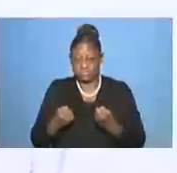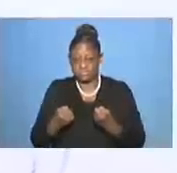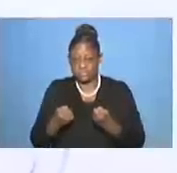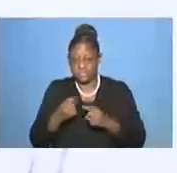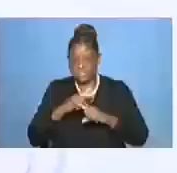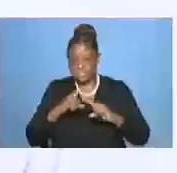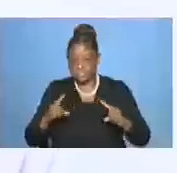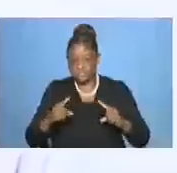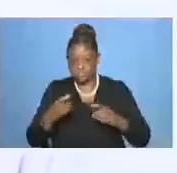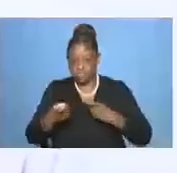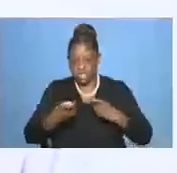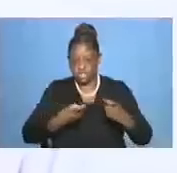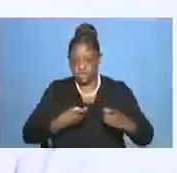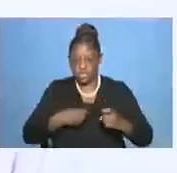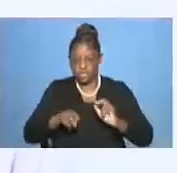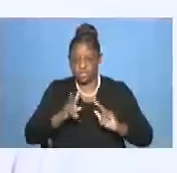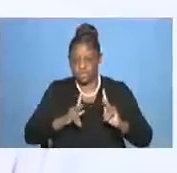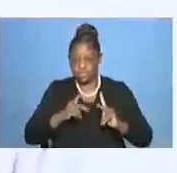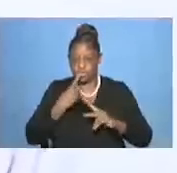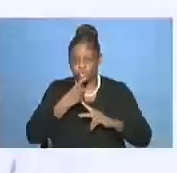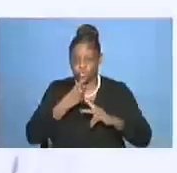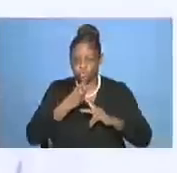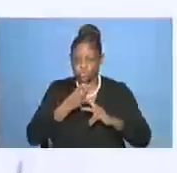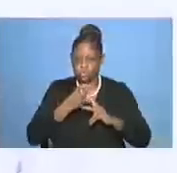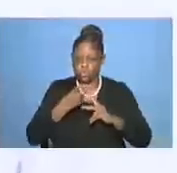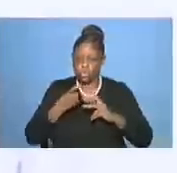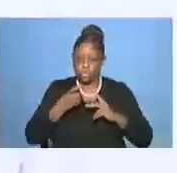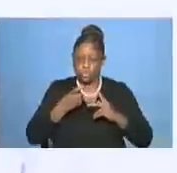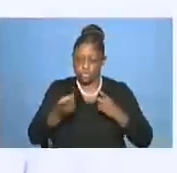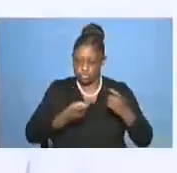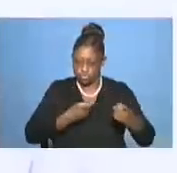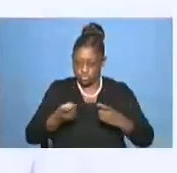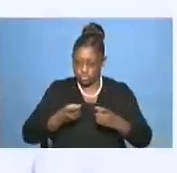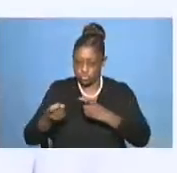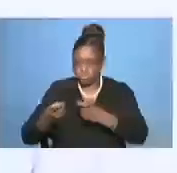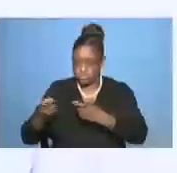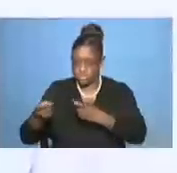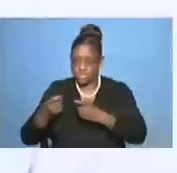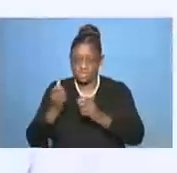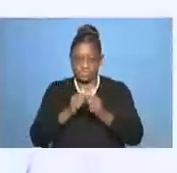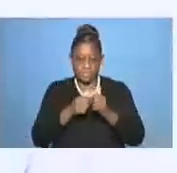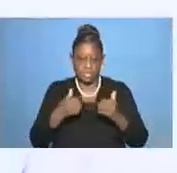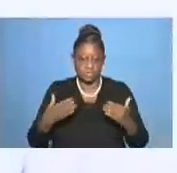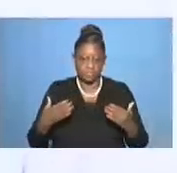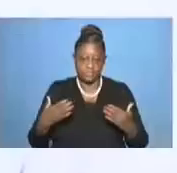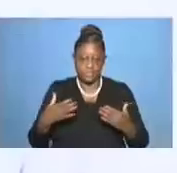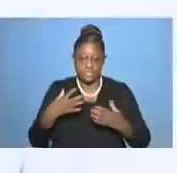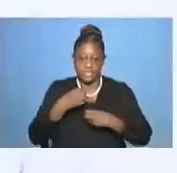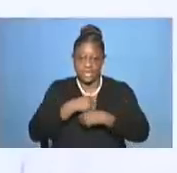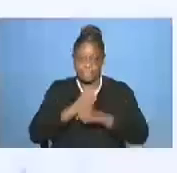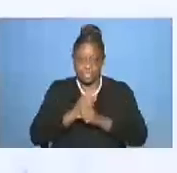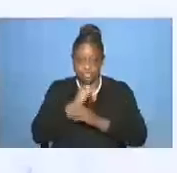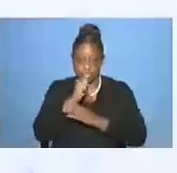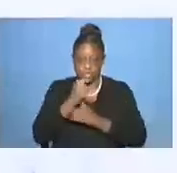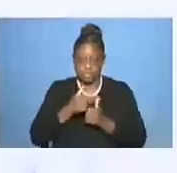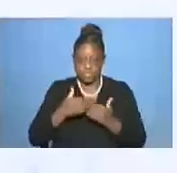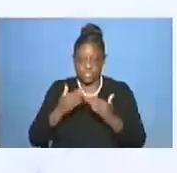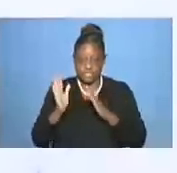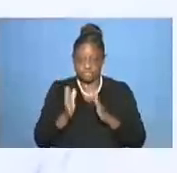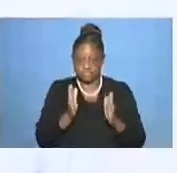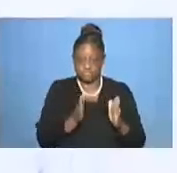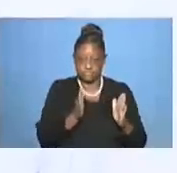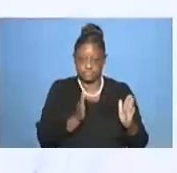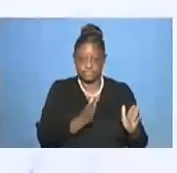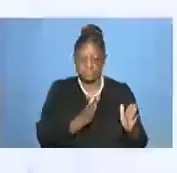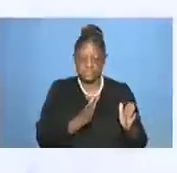different regulatory agencies that oversights, the cryptocurrency space in the Bahamas. In terms of the market opportunity that exists, there are a